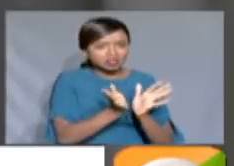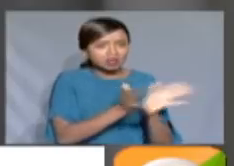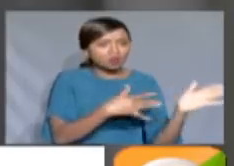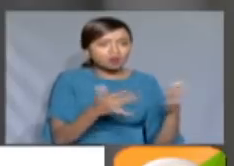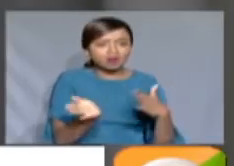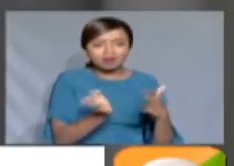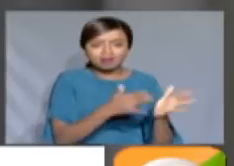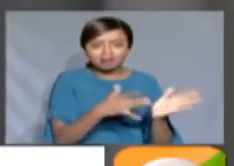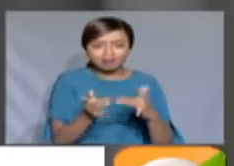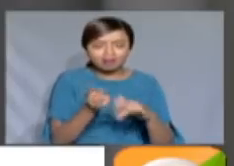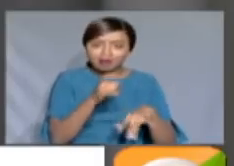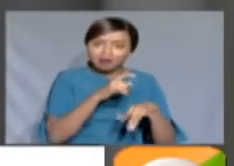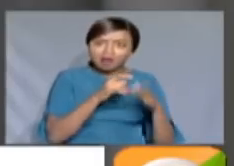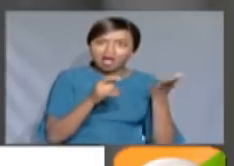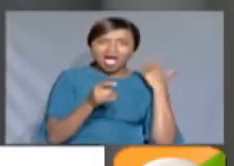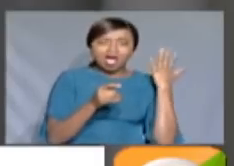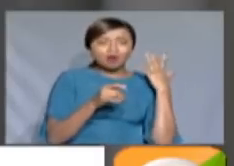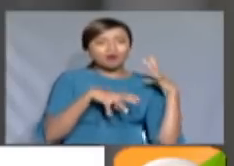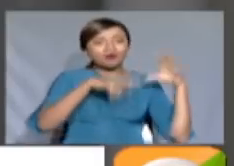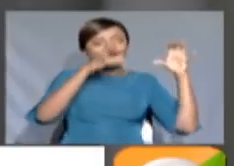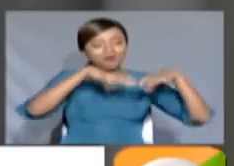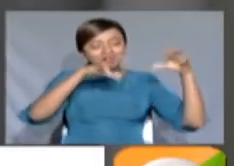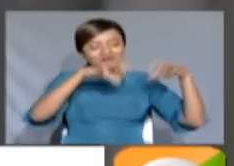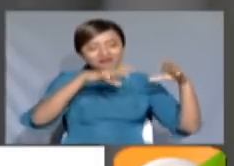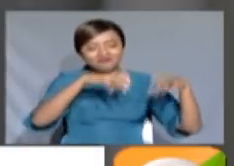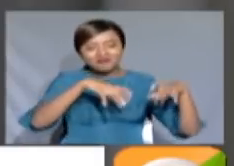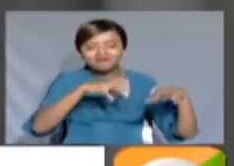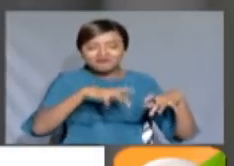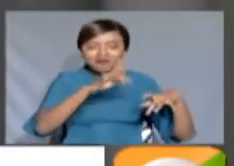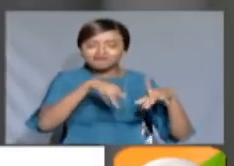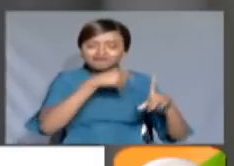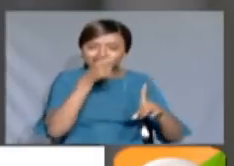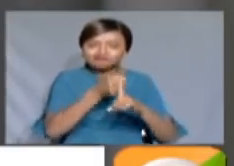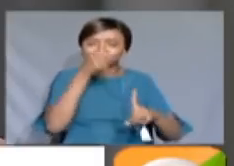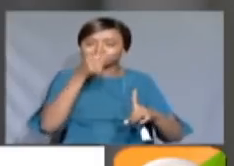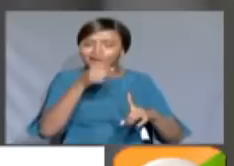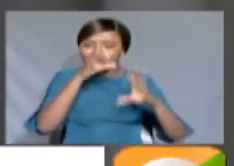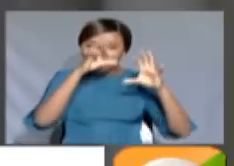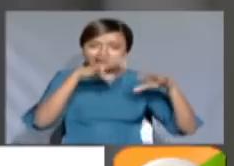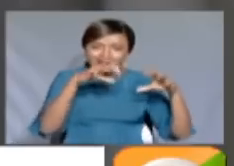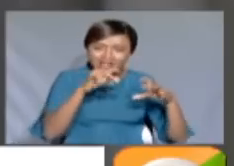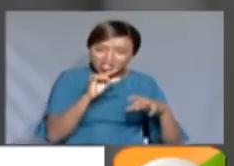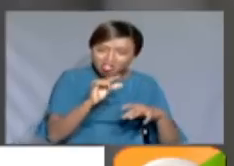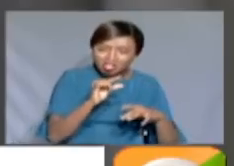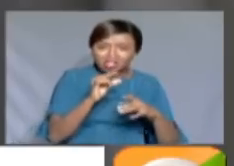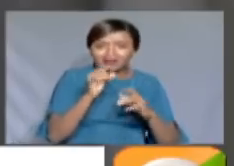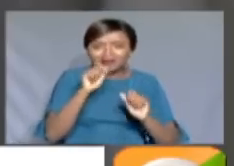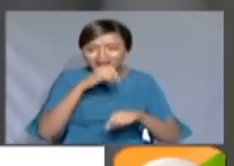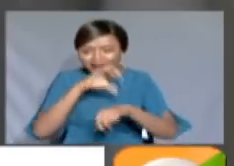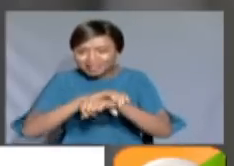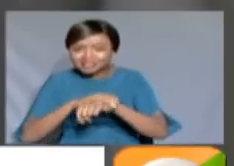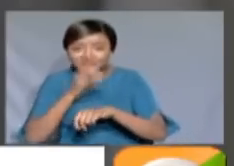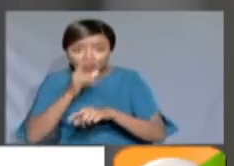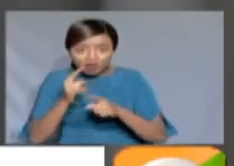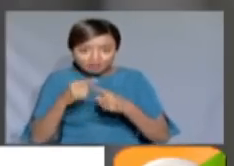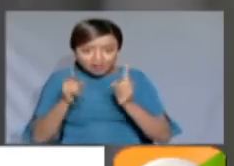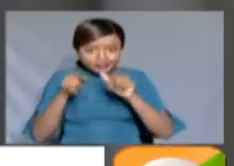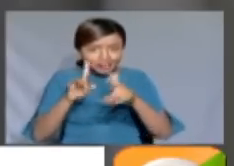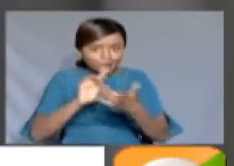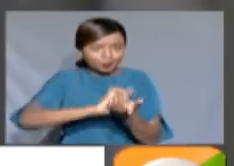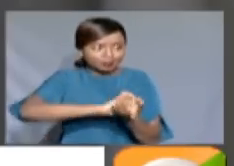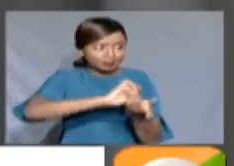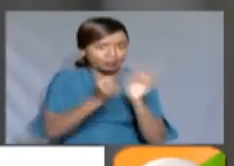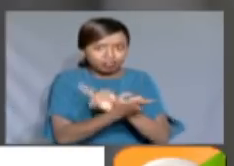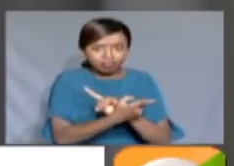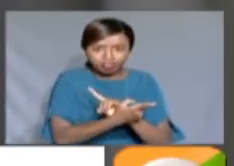when the rains would come, and what impacts they would have, how much rain, the succession of floods and drought